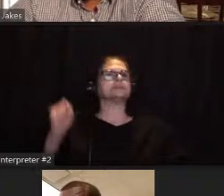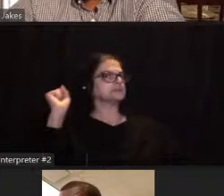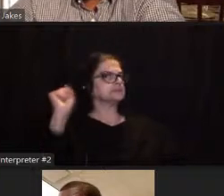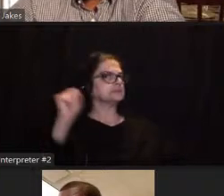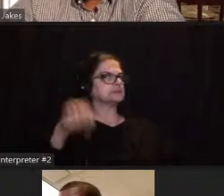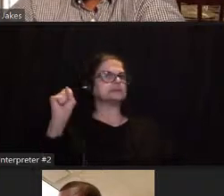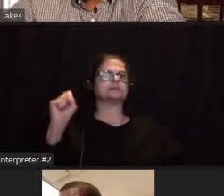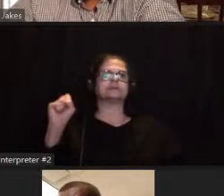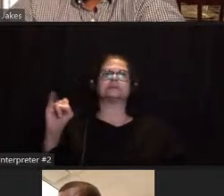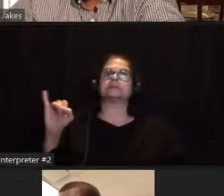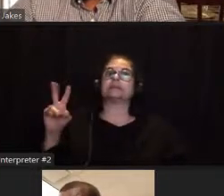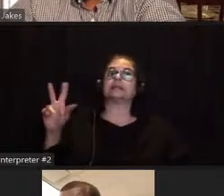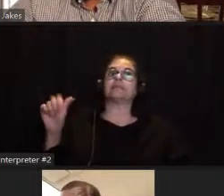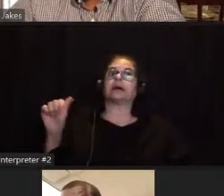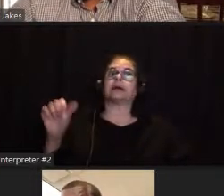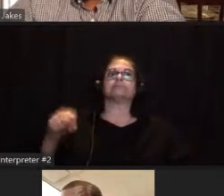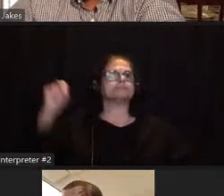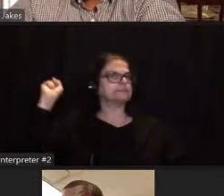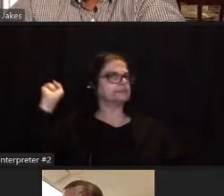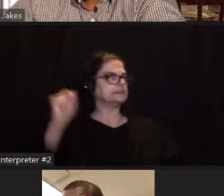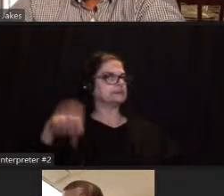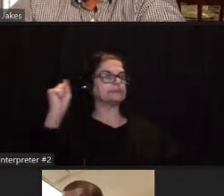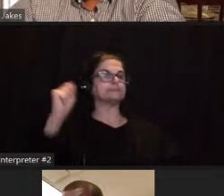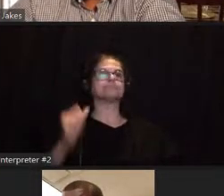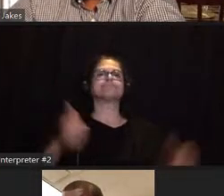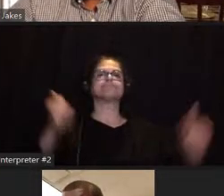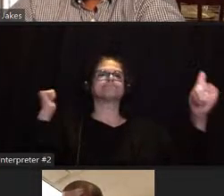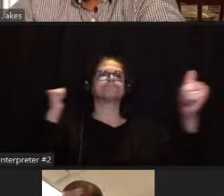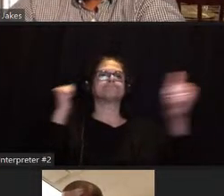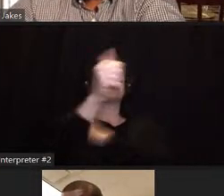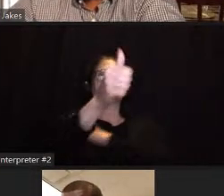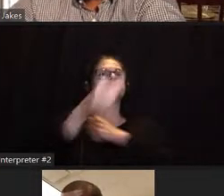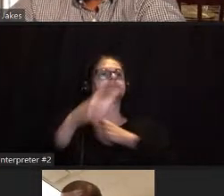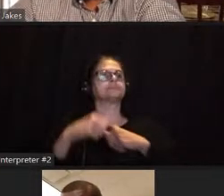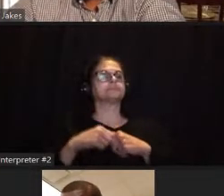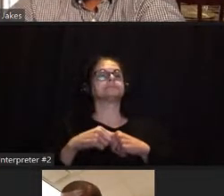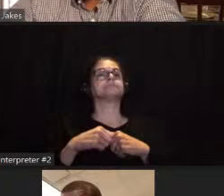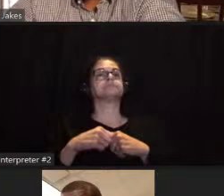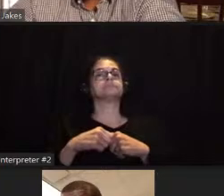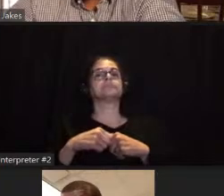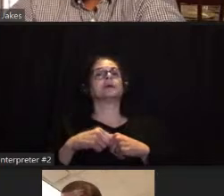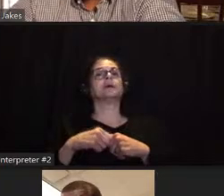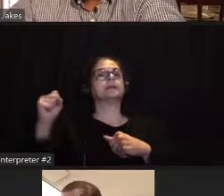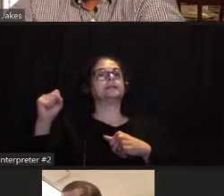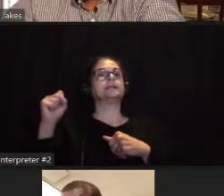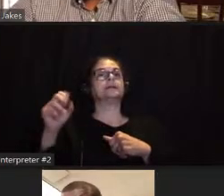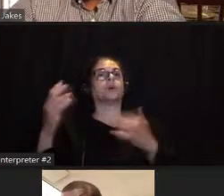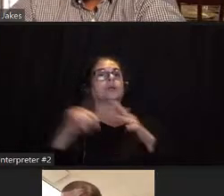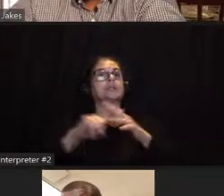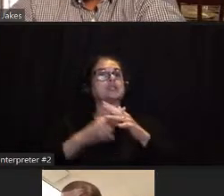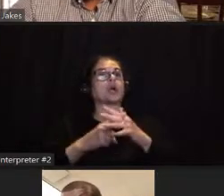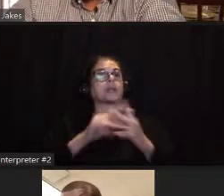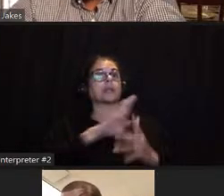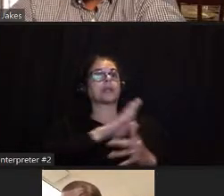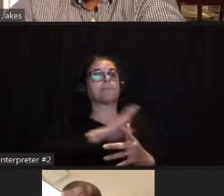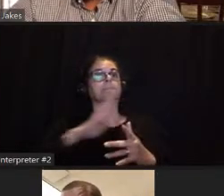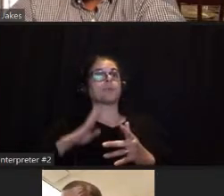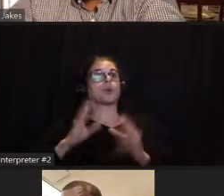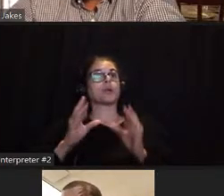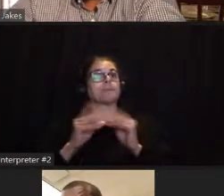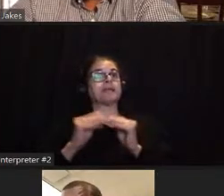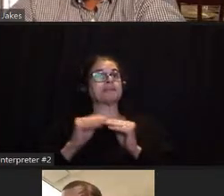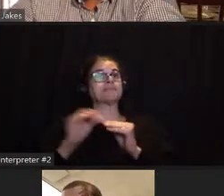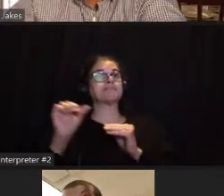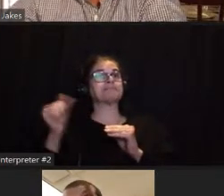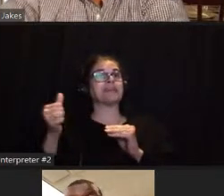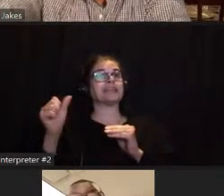Silva? Yes. That motion to adjourn is approved with 6 yes votes. We'll start the board meeting in about 10 more seconds. Everybody